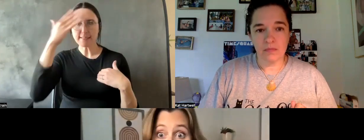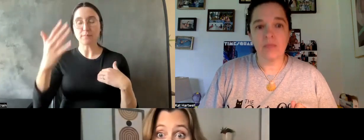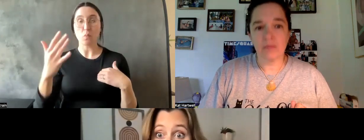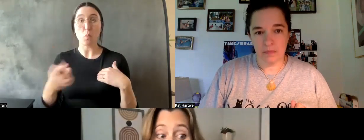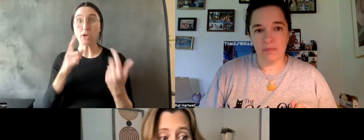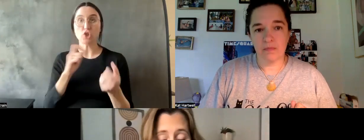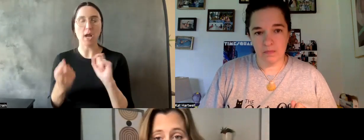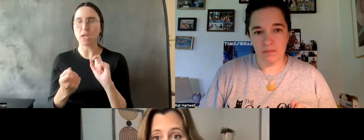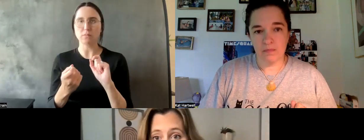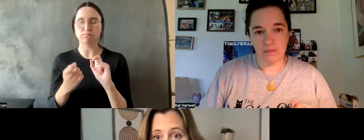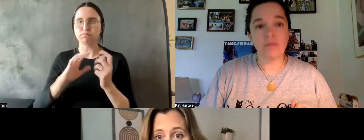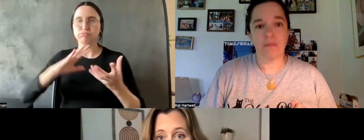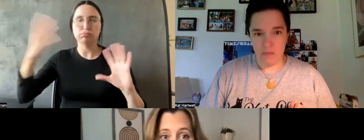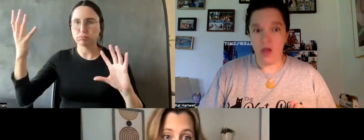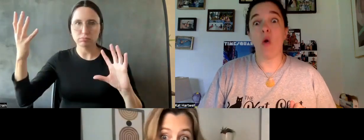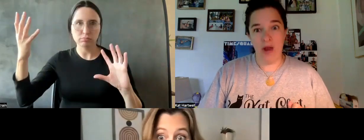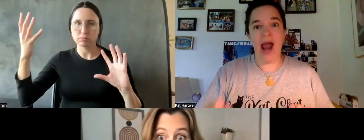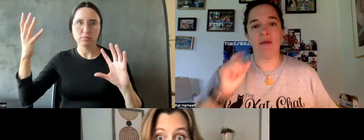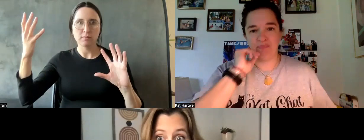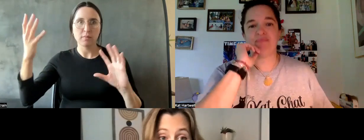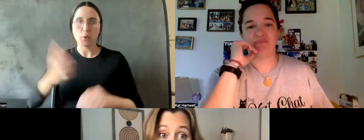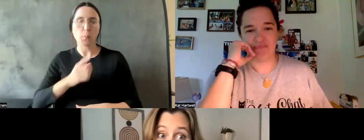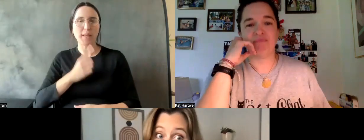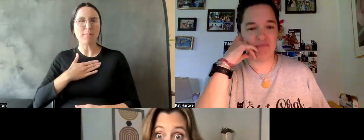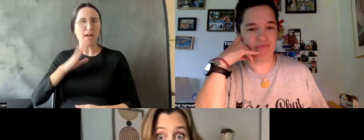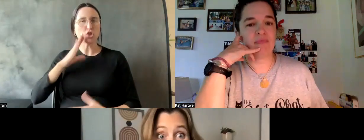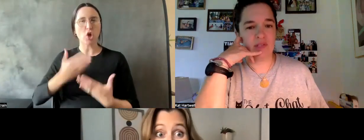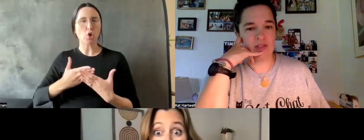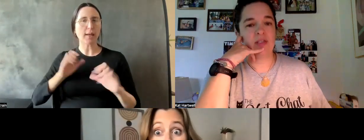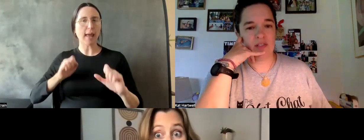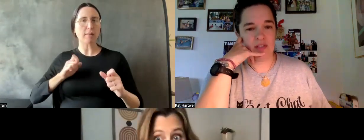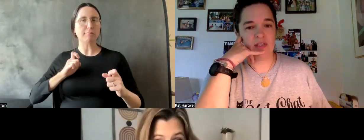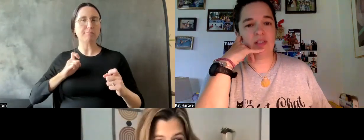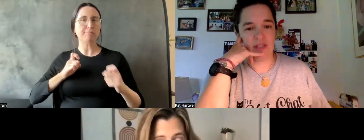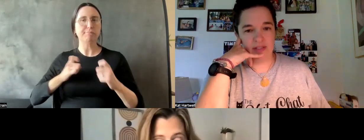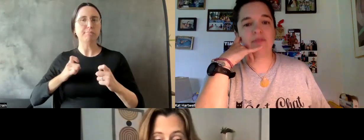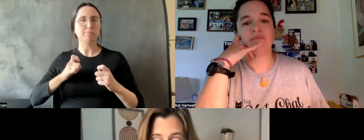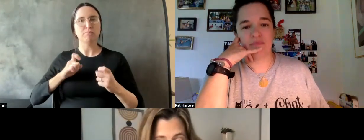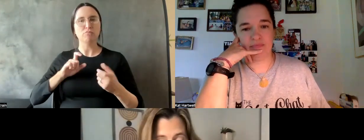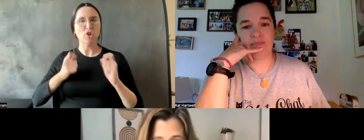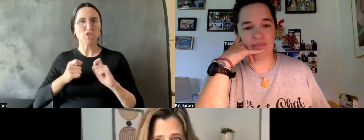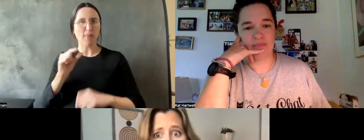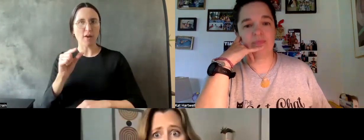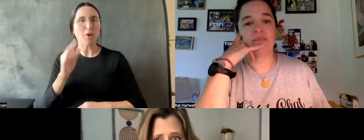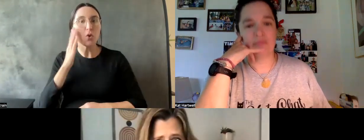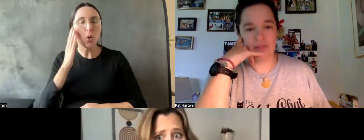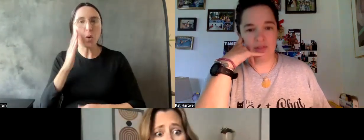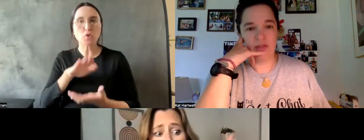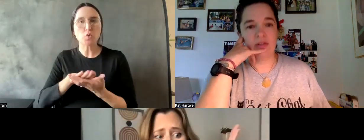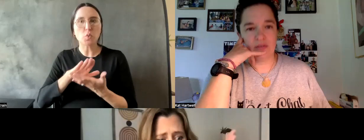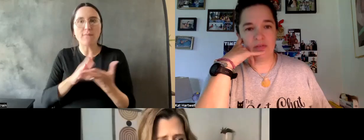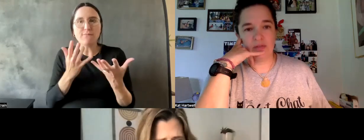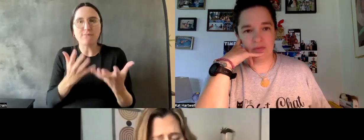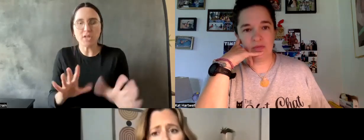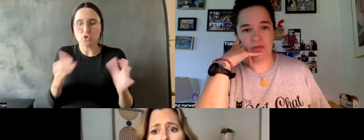she's not going to school on Monday, she's just going to be home. So for a lot of kids, that's a huge adjustment that, I'm not getting up, getting